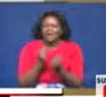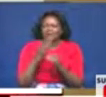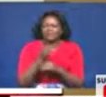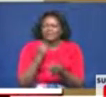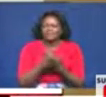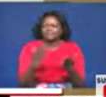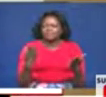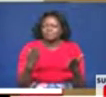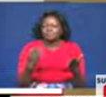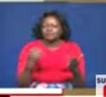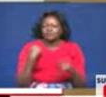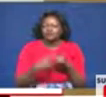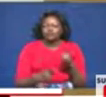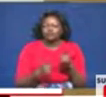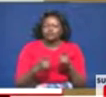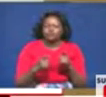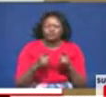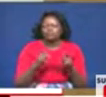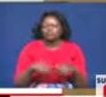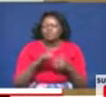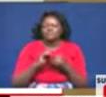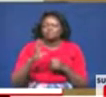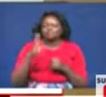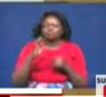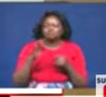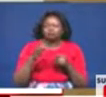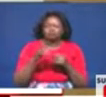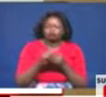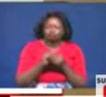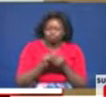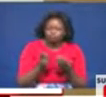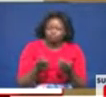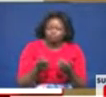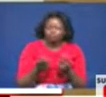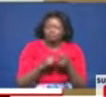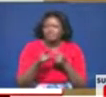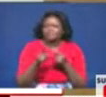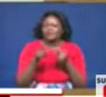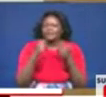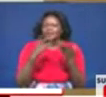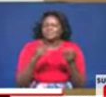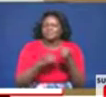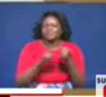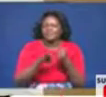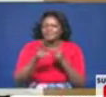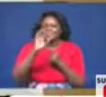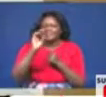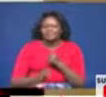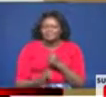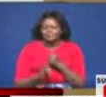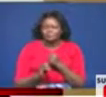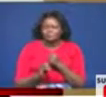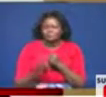of the annual inflation adjustment on excise duty. The rates that have been adjusted to the 6.3% inflation average